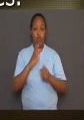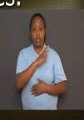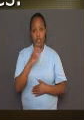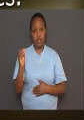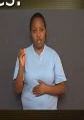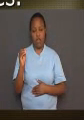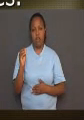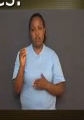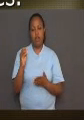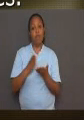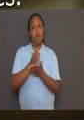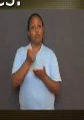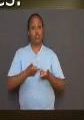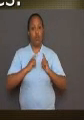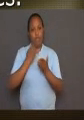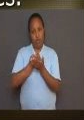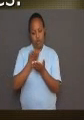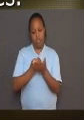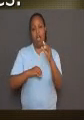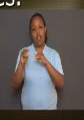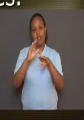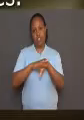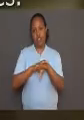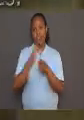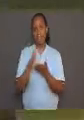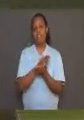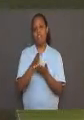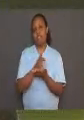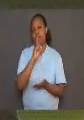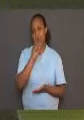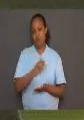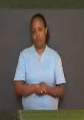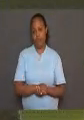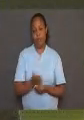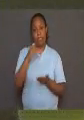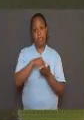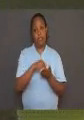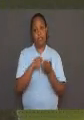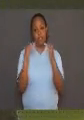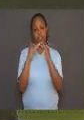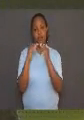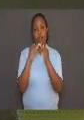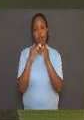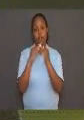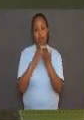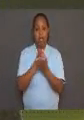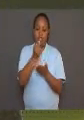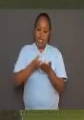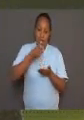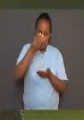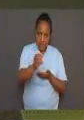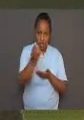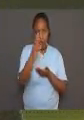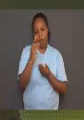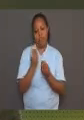to participate in economic activities. They have equal rights to buy or